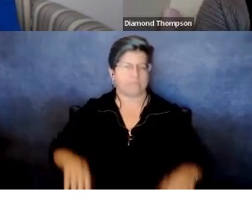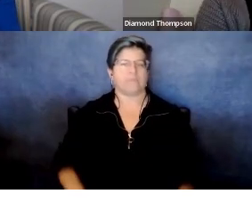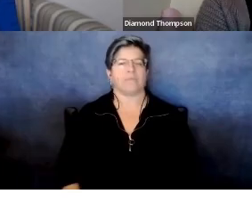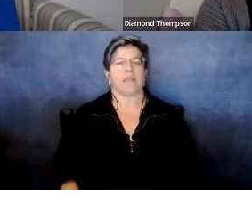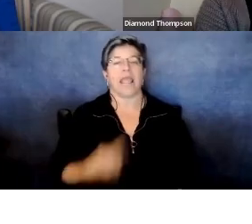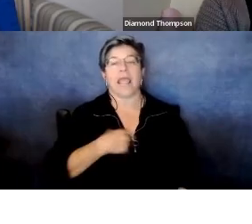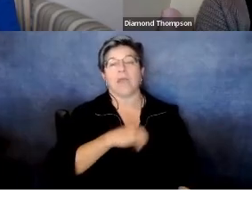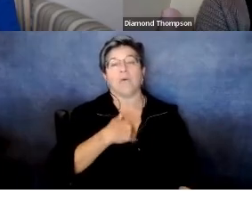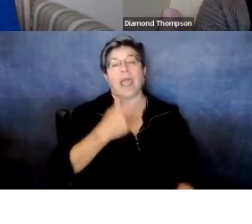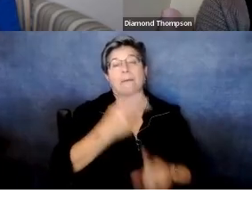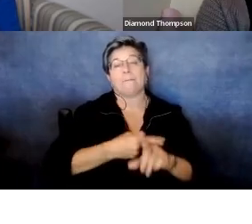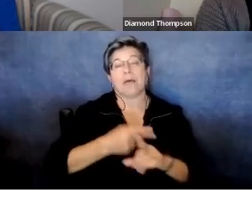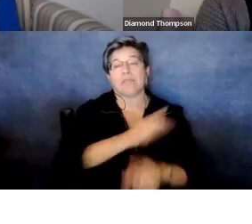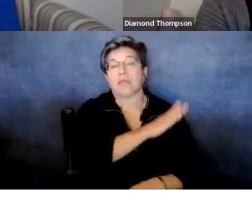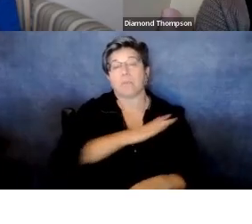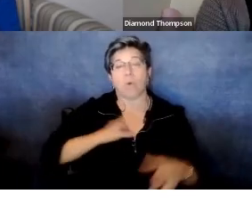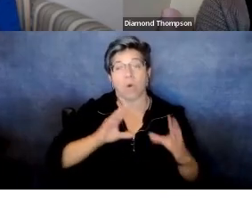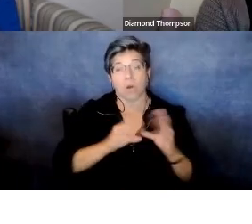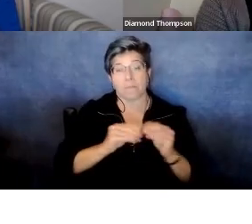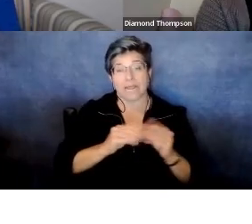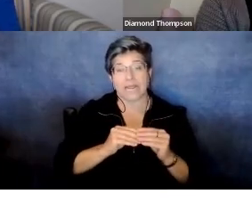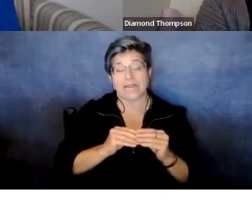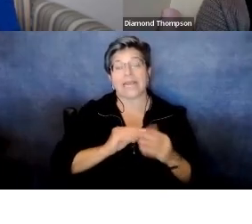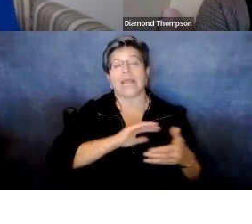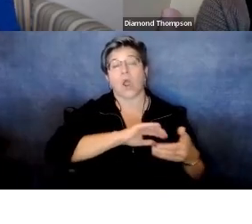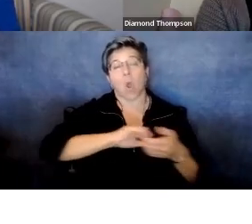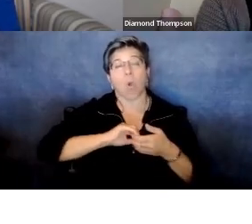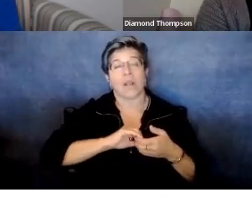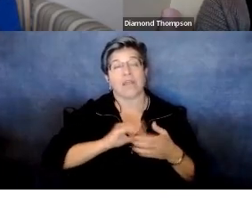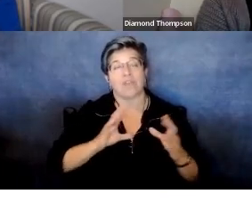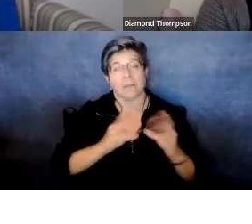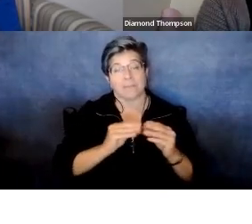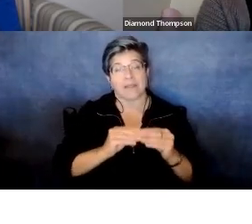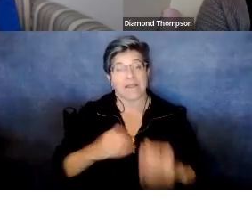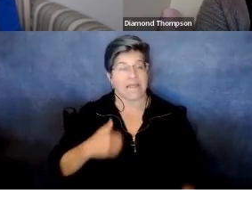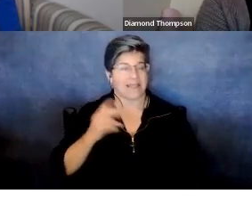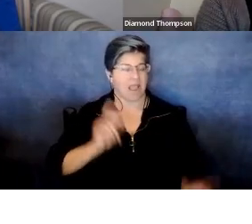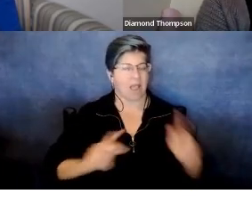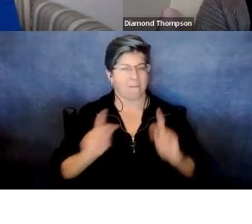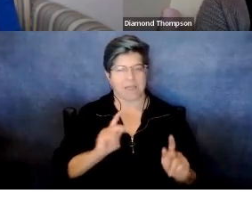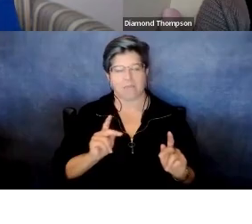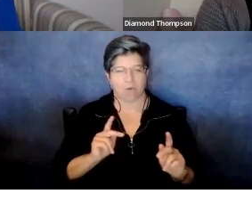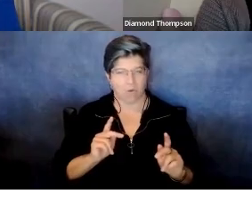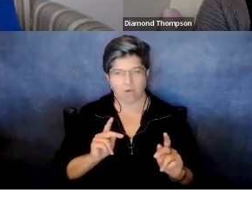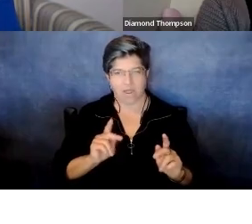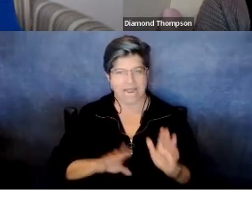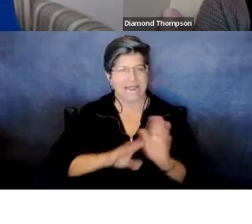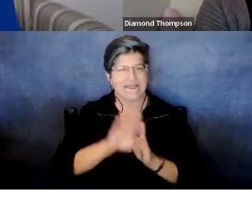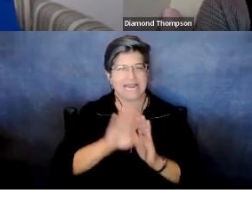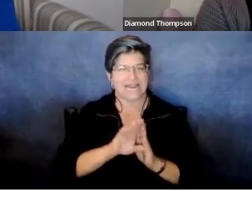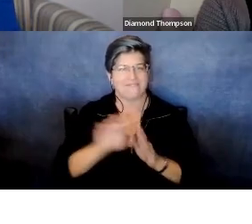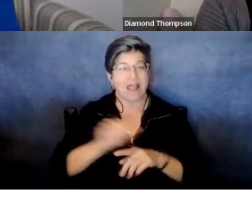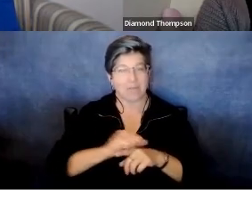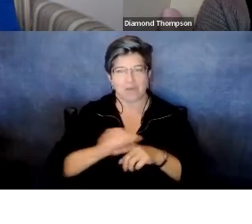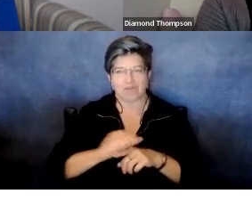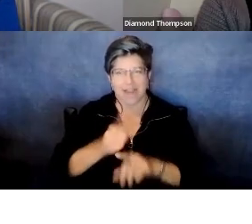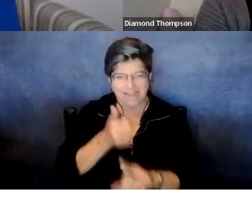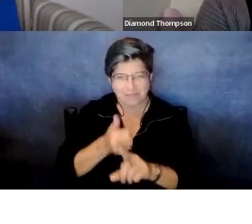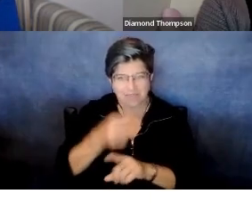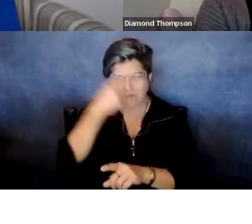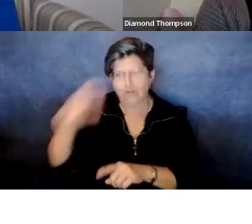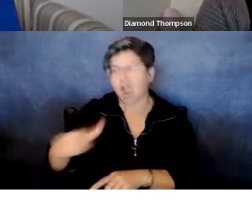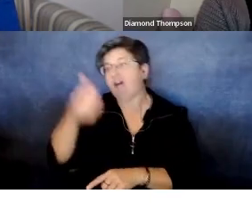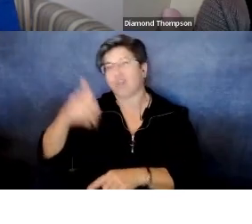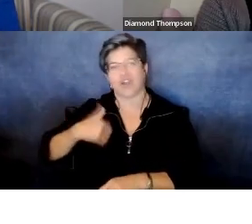we have monthly board meetings and coalition meetings. Our young people developed a training for other young